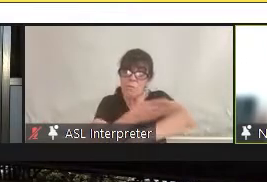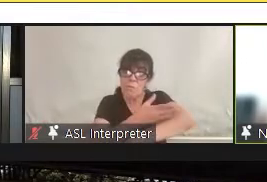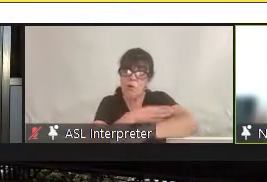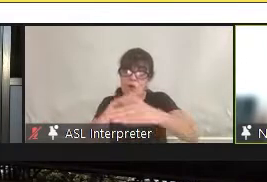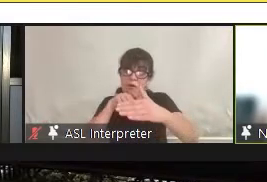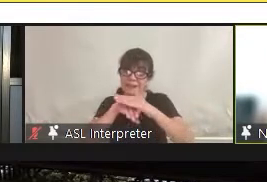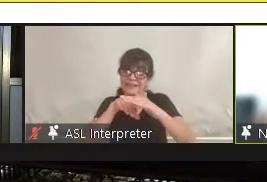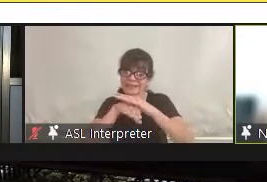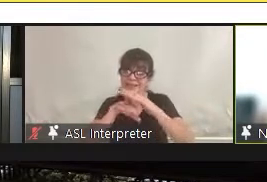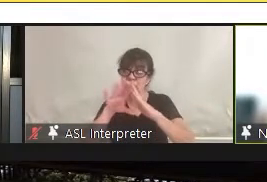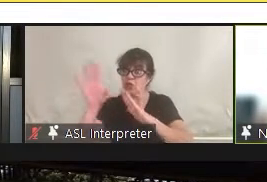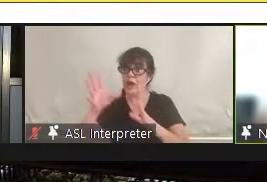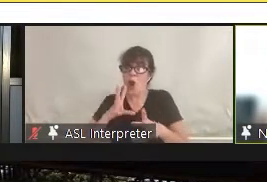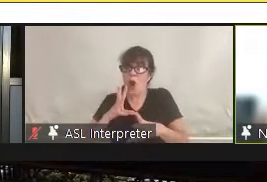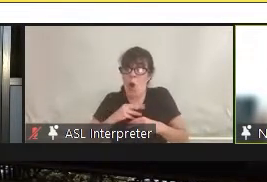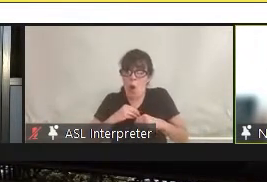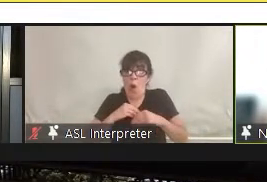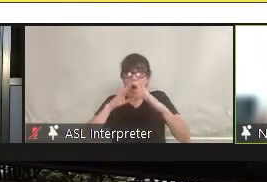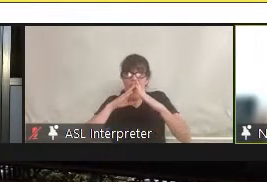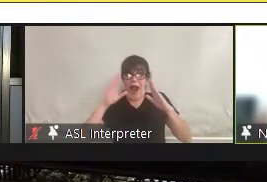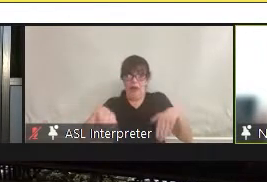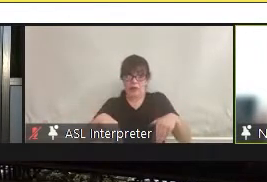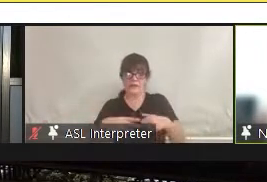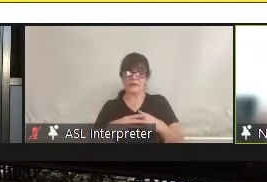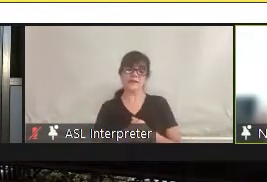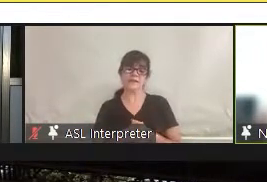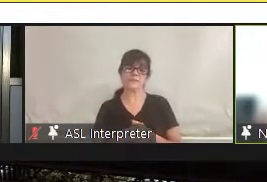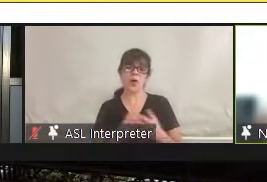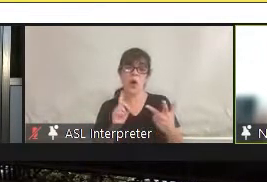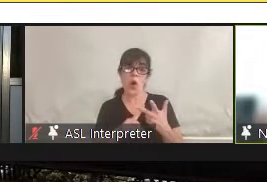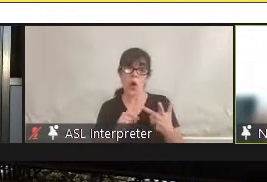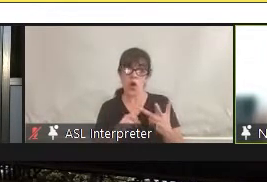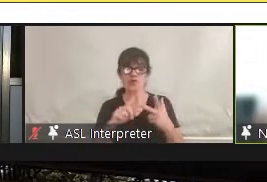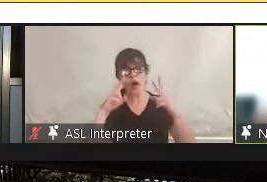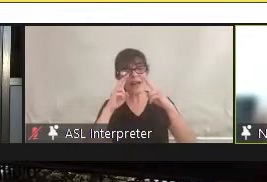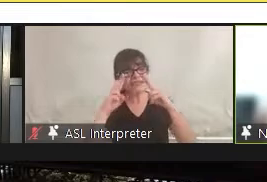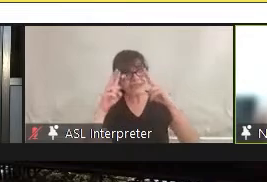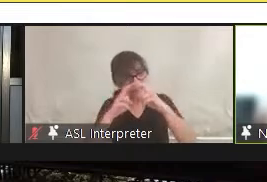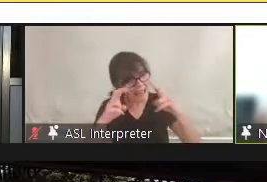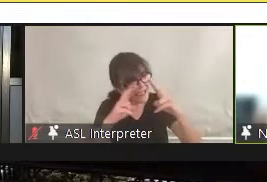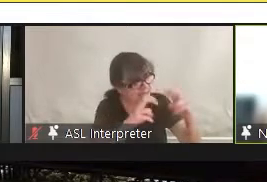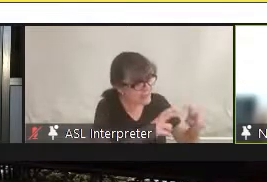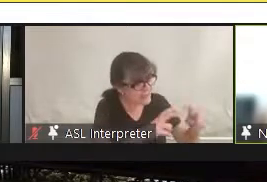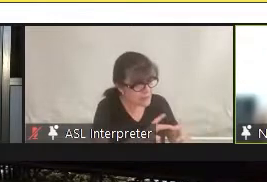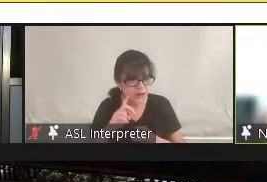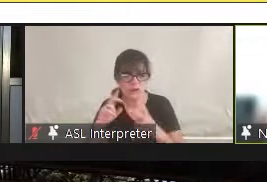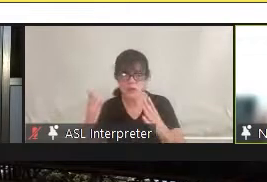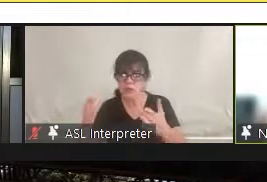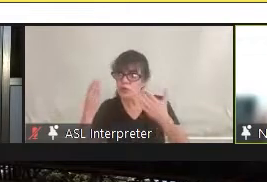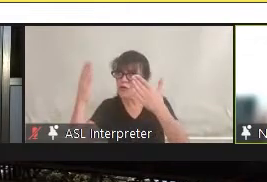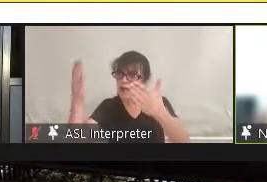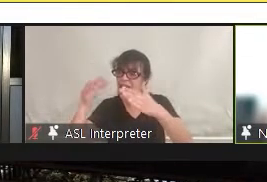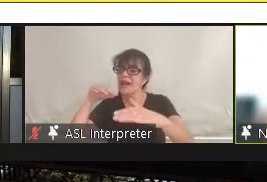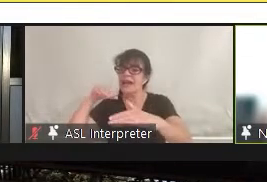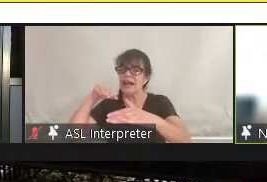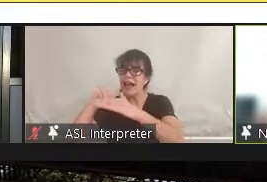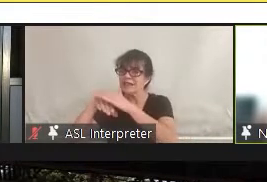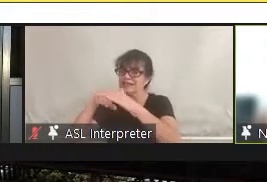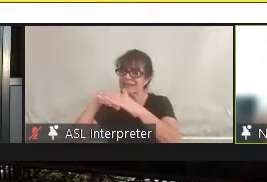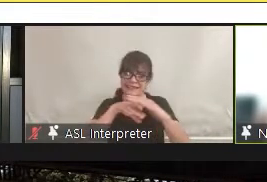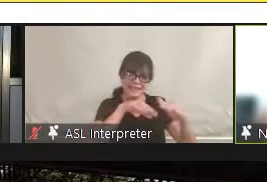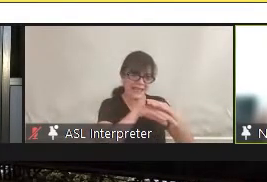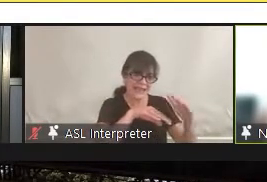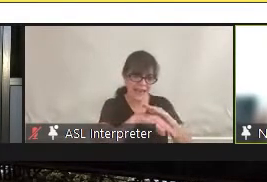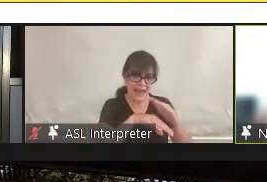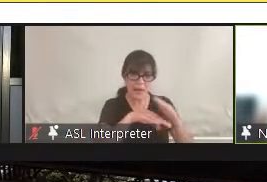to training, in this process of support, various assessments were conducted to identify the accessibility needs and also complementary support